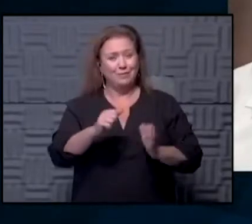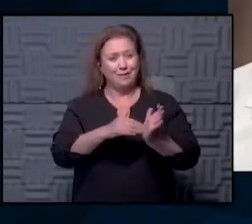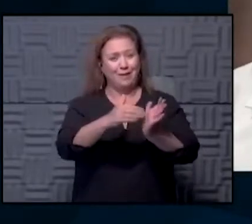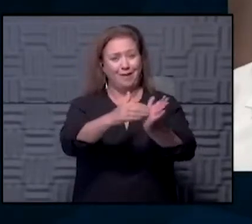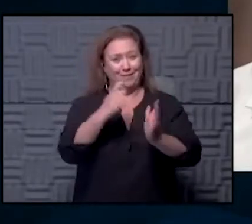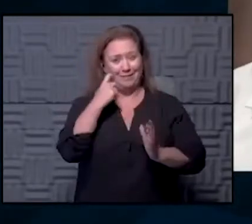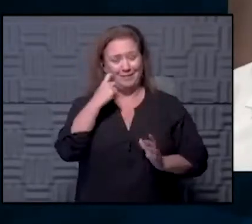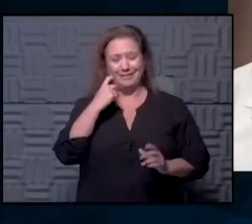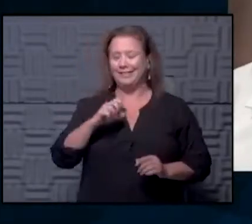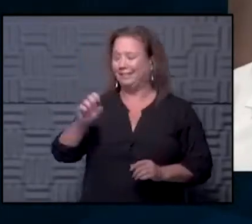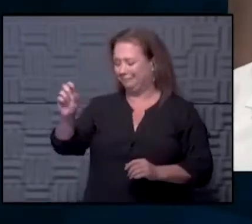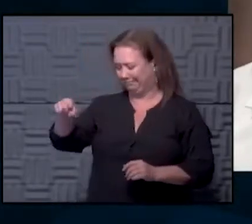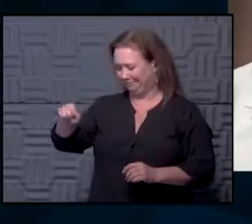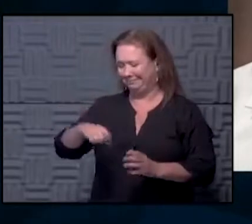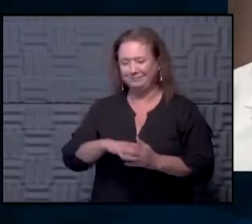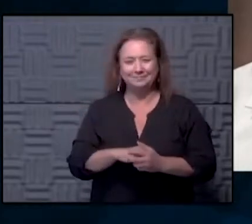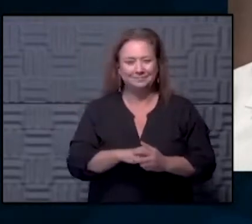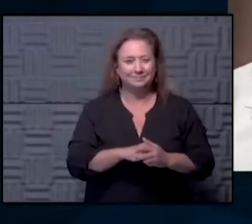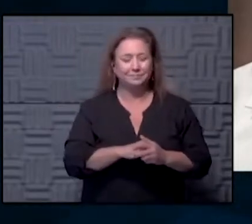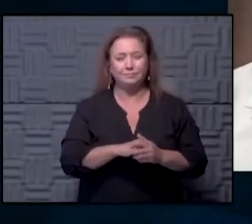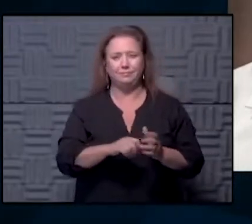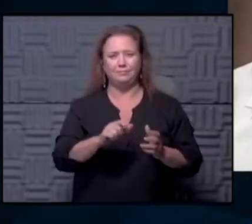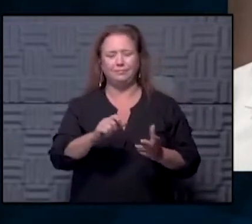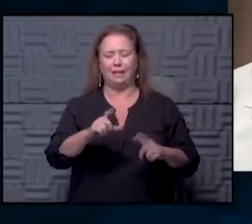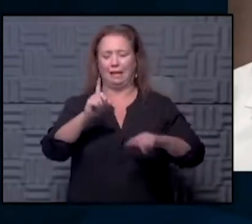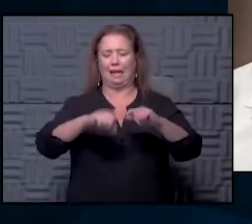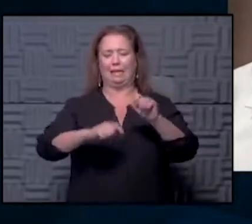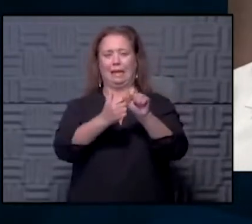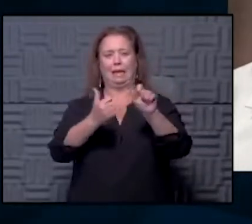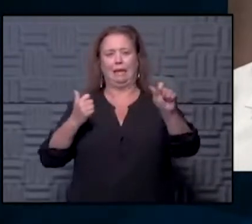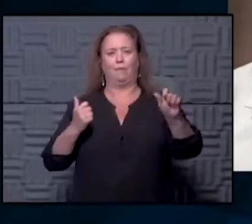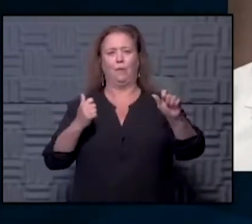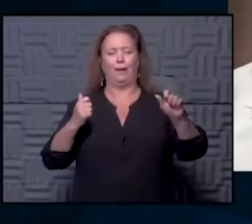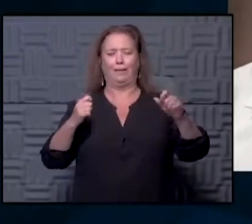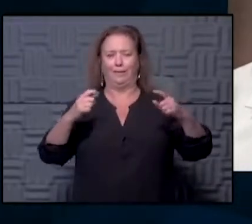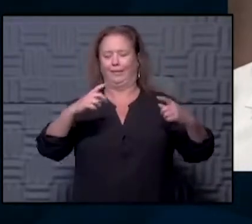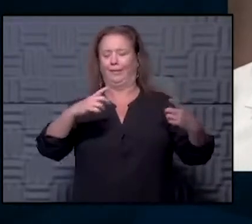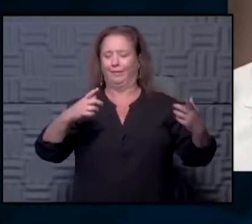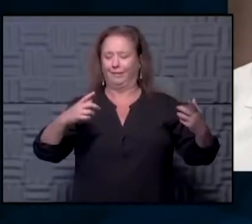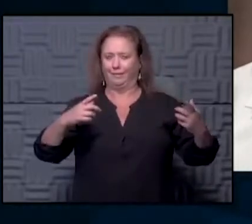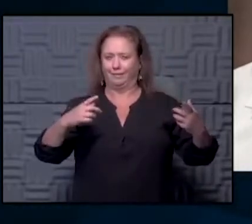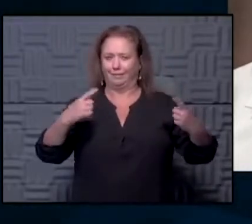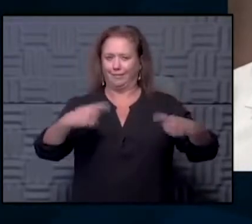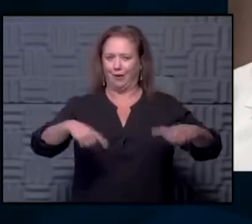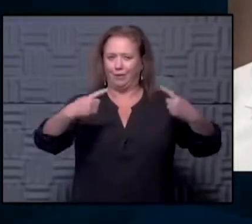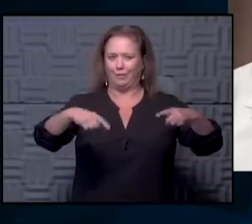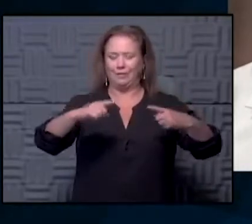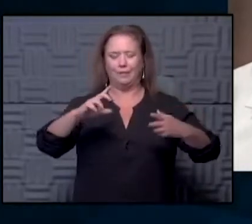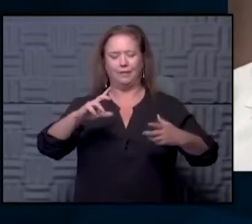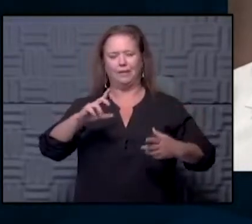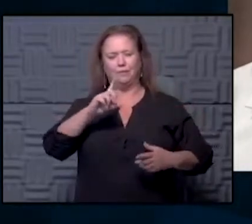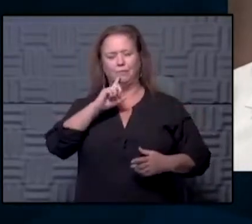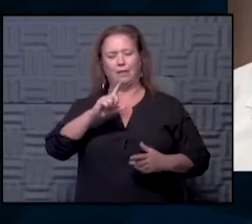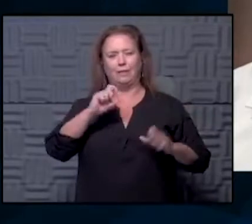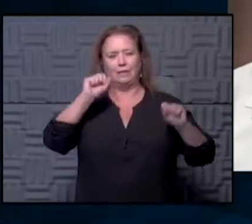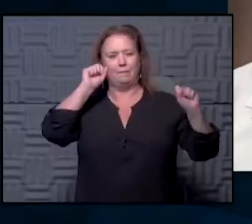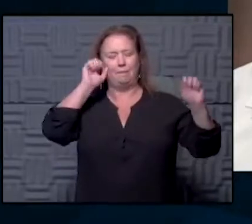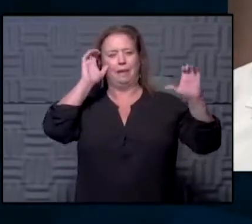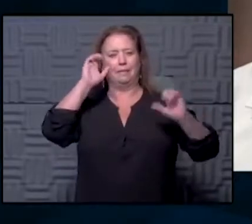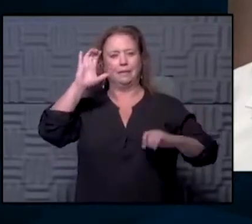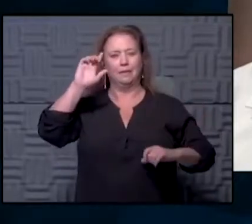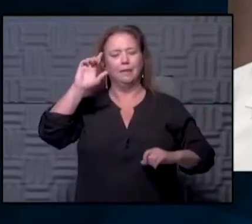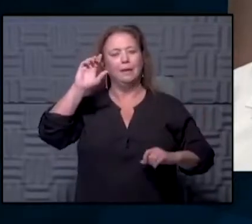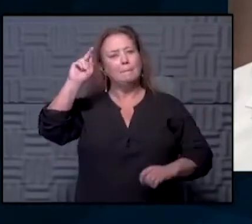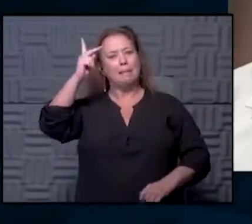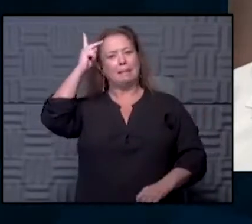Yeah, I don't seem to be able to avoid controversy. It's amazing how politicized the